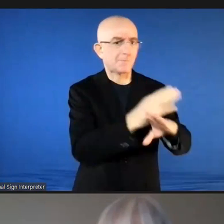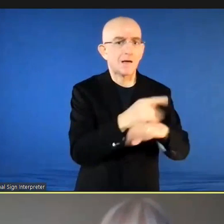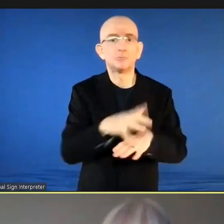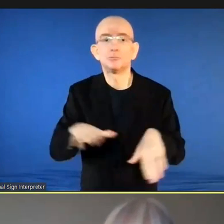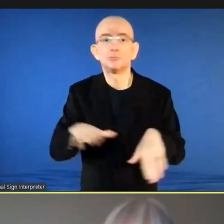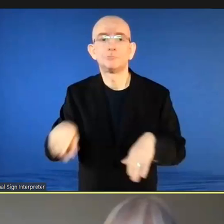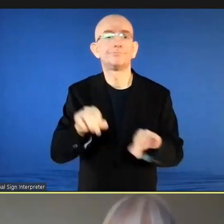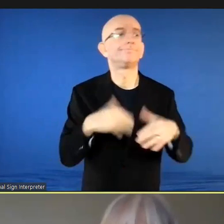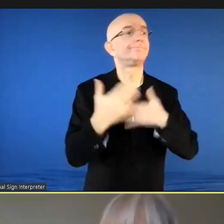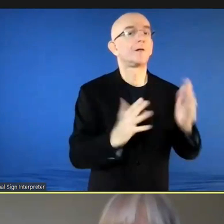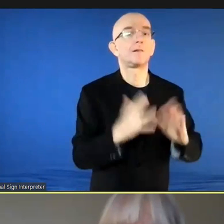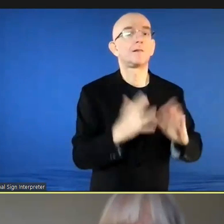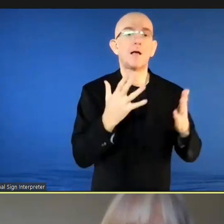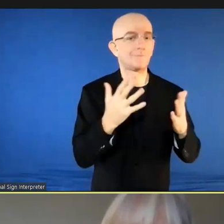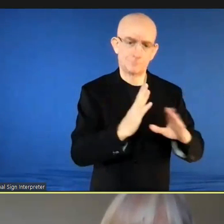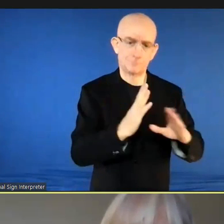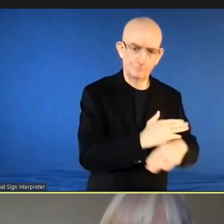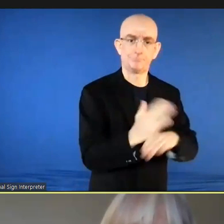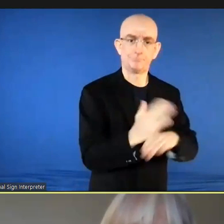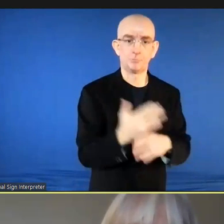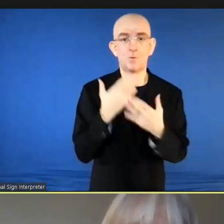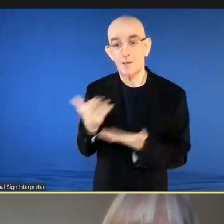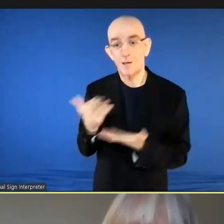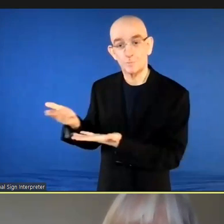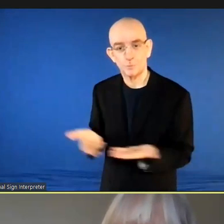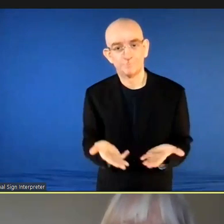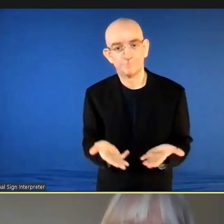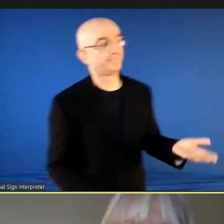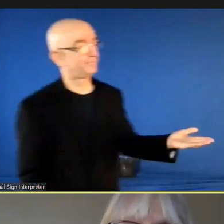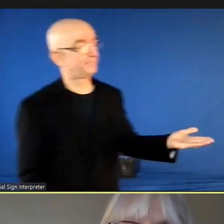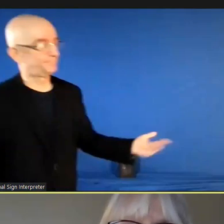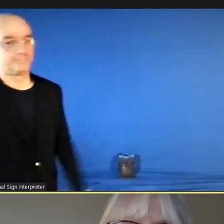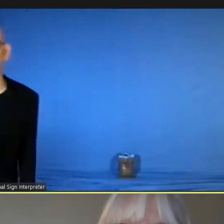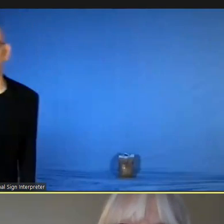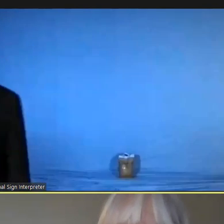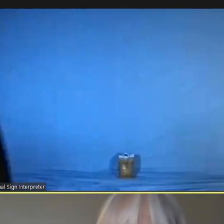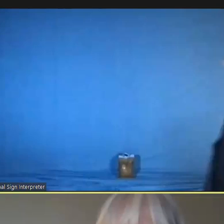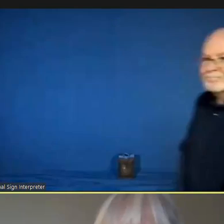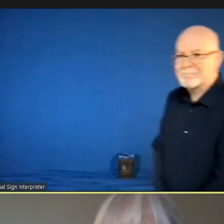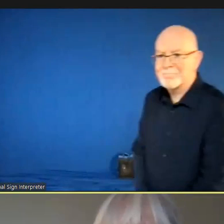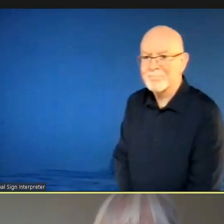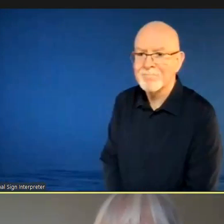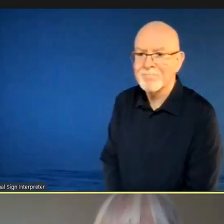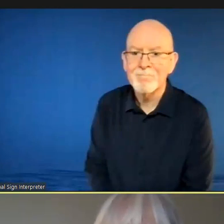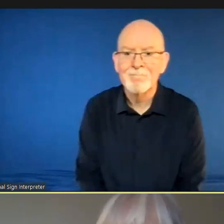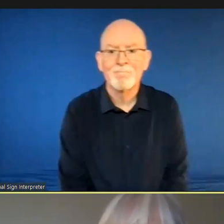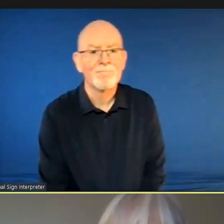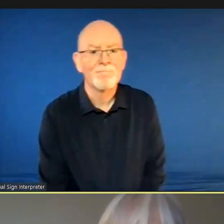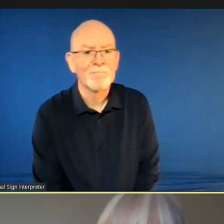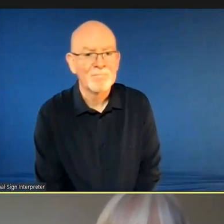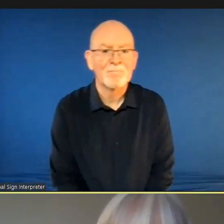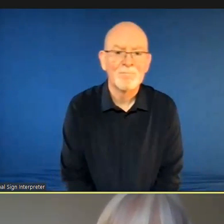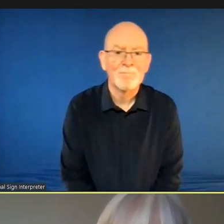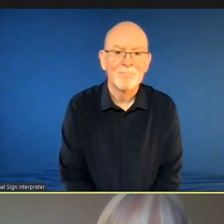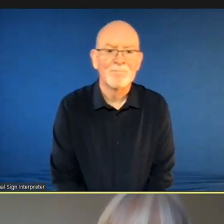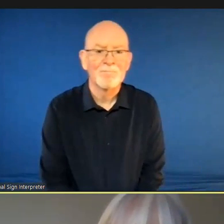Thank you very much, Nick. And let me start by saying hello and a very warm welcome to everybody. Thank you very much for